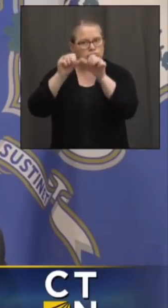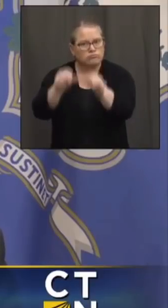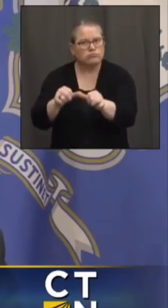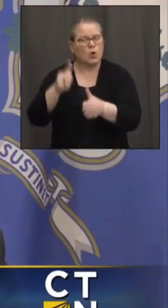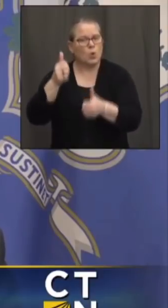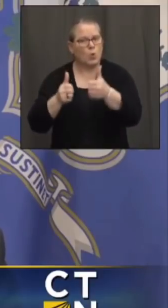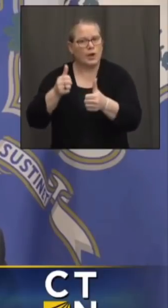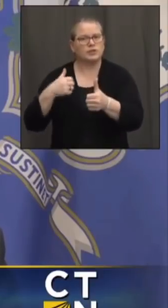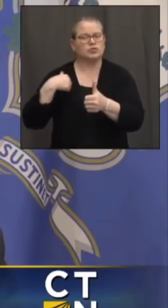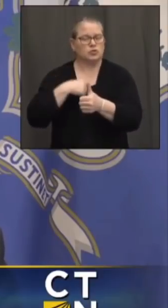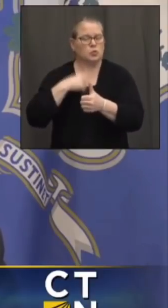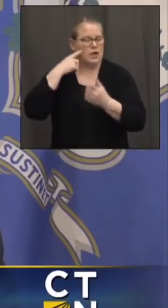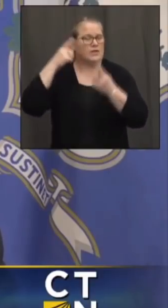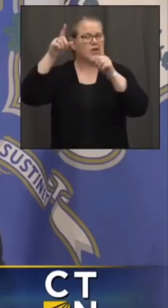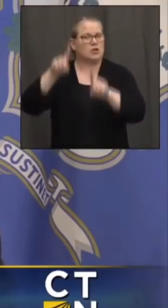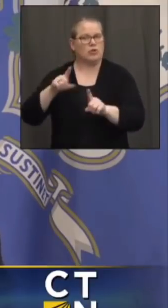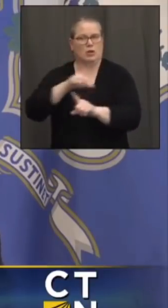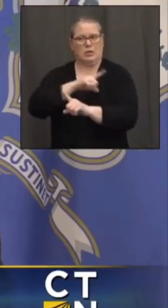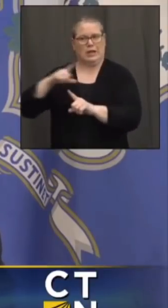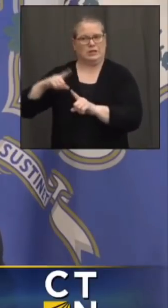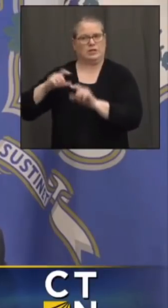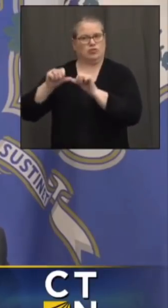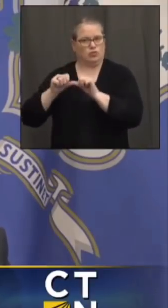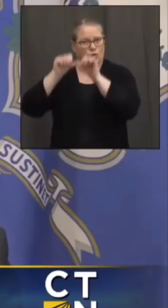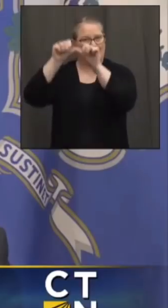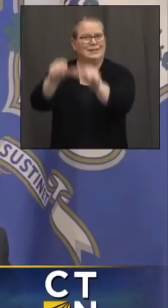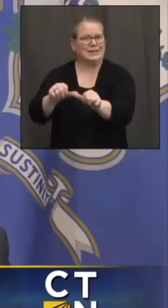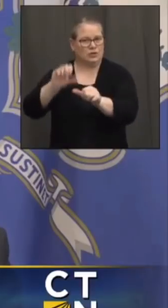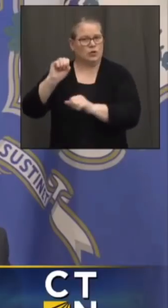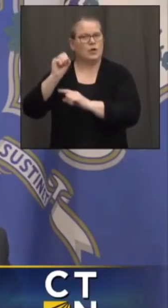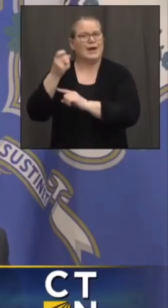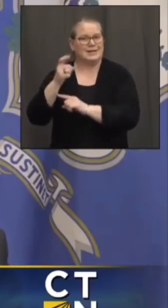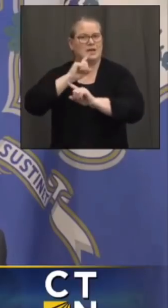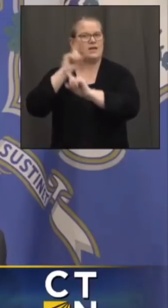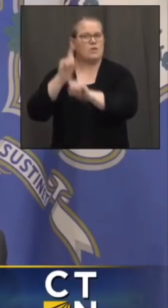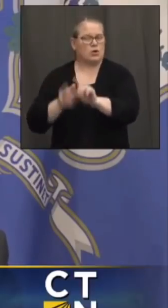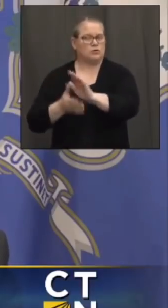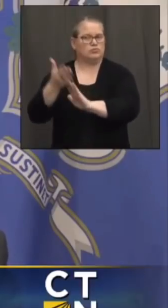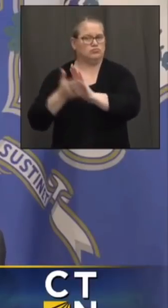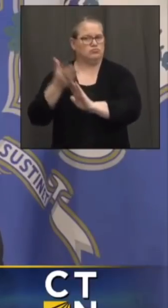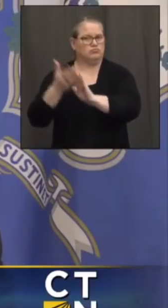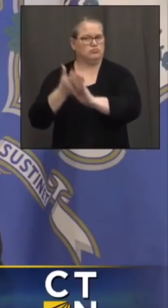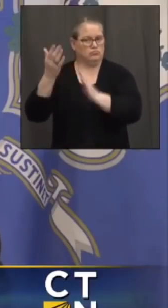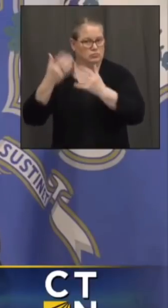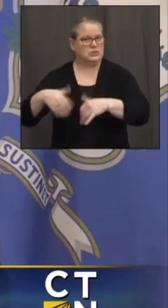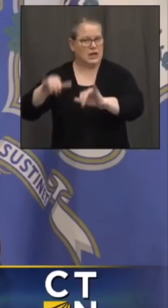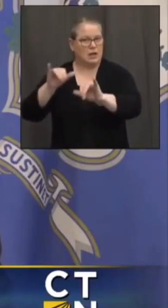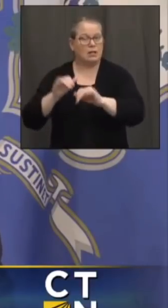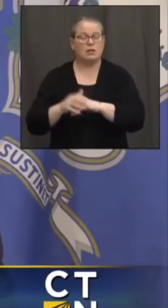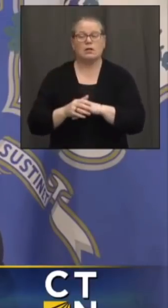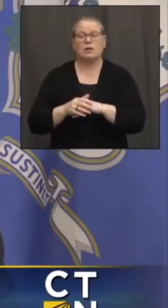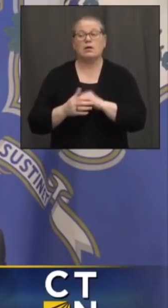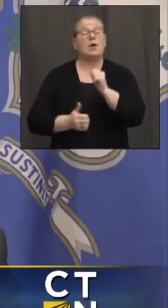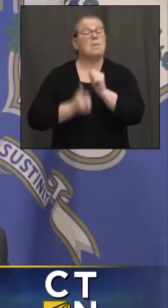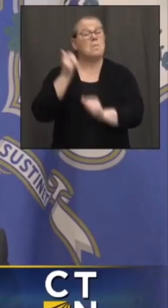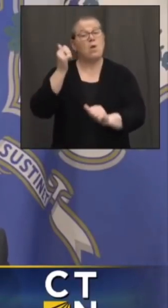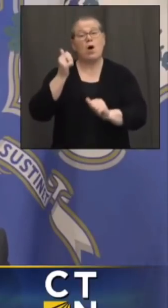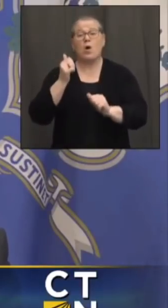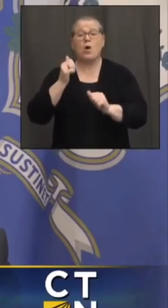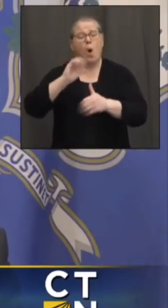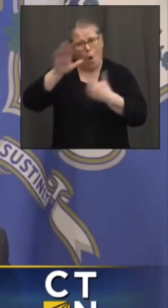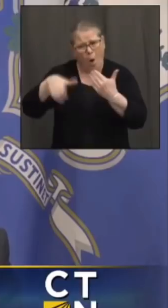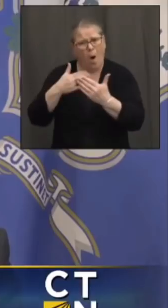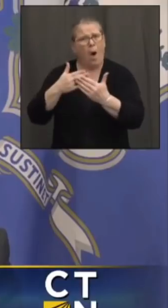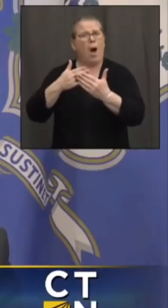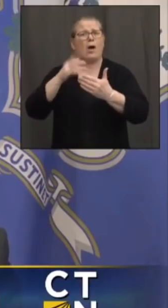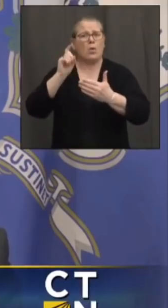the legislature, but not necessarily every executive order. And most of the executive orders are deregulatory things that we allow